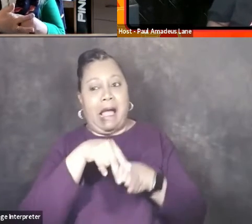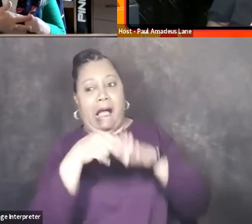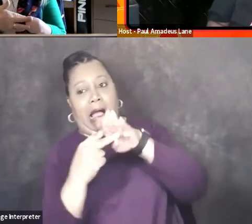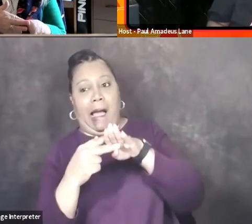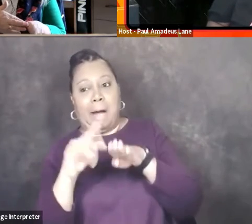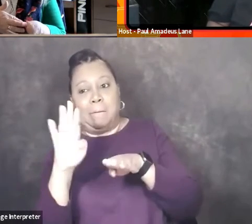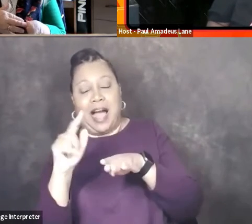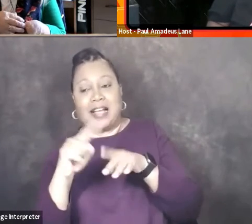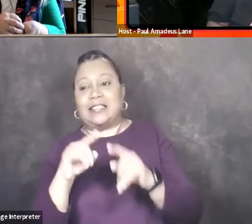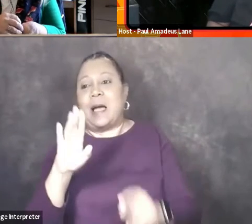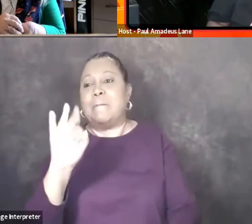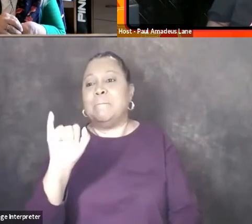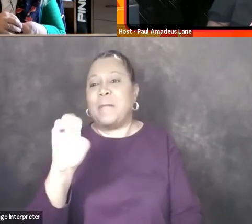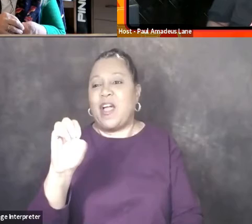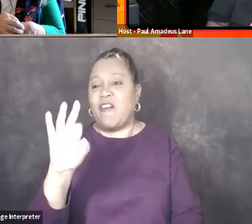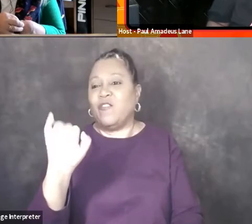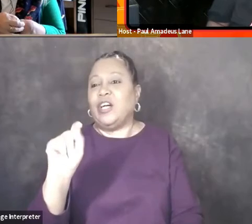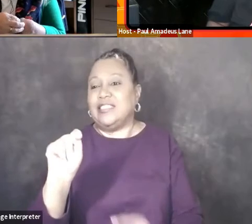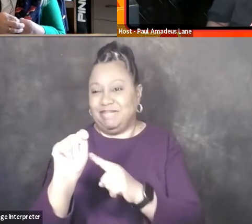say Barefoot.